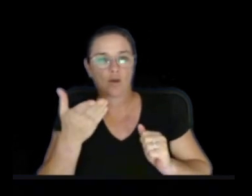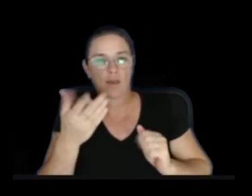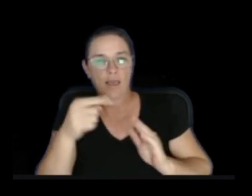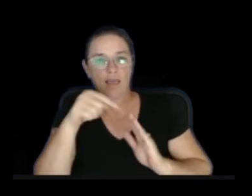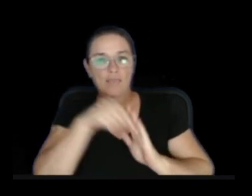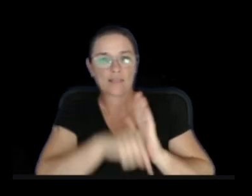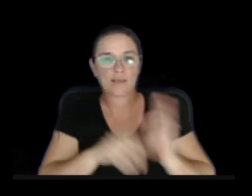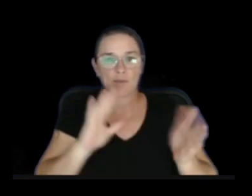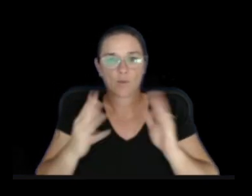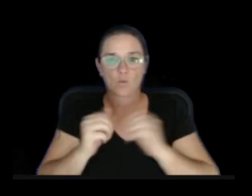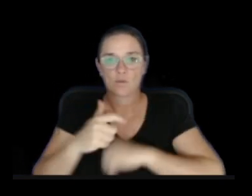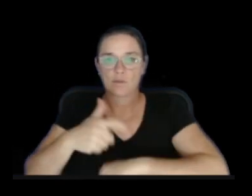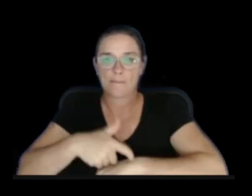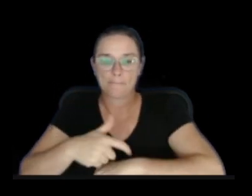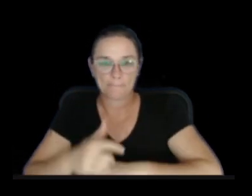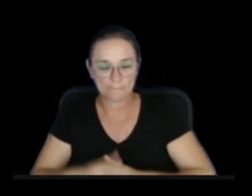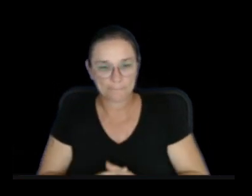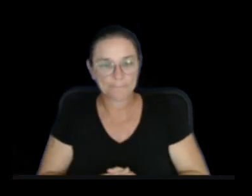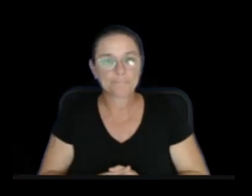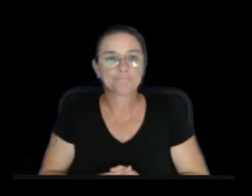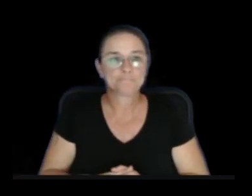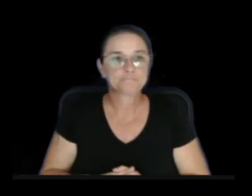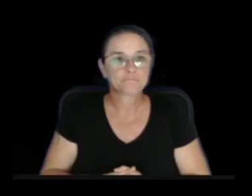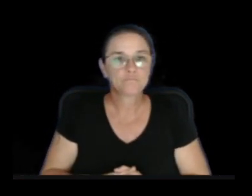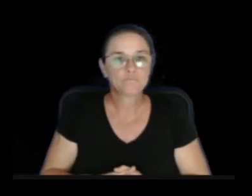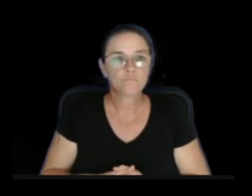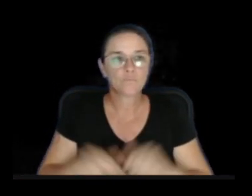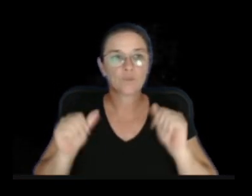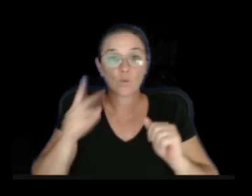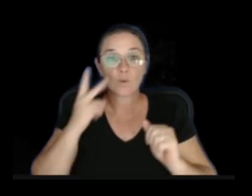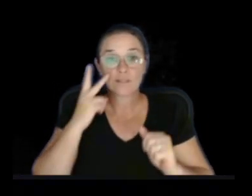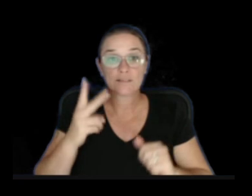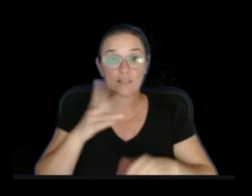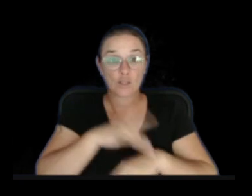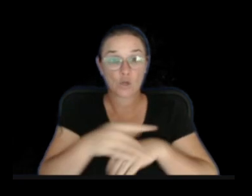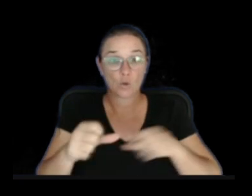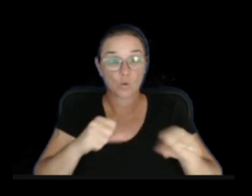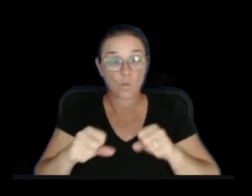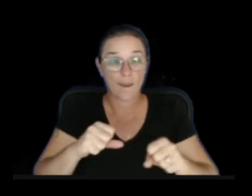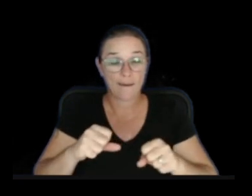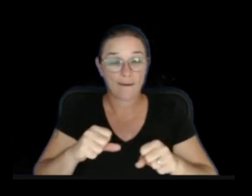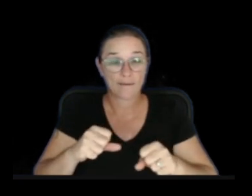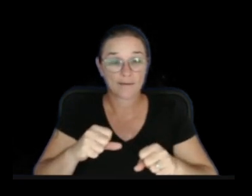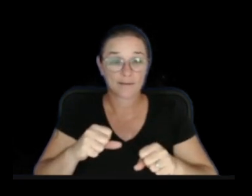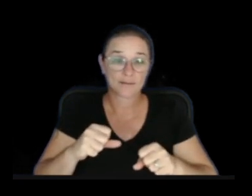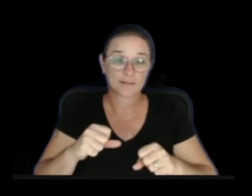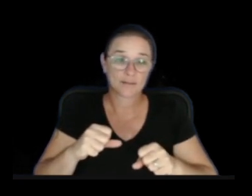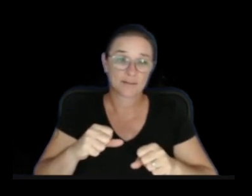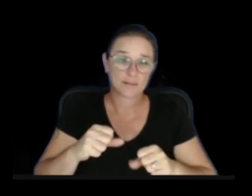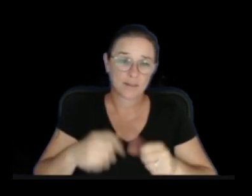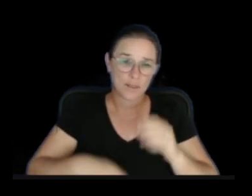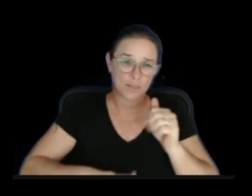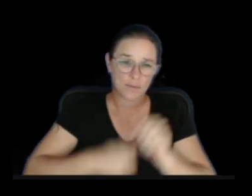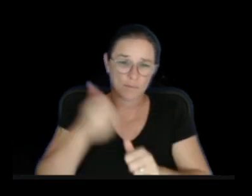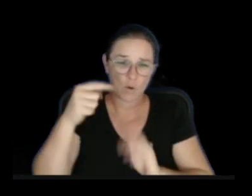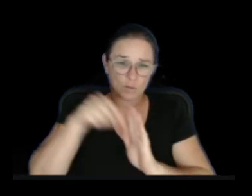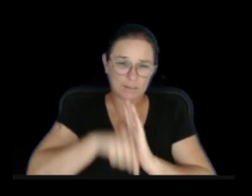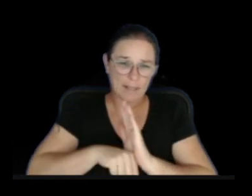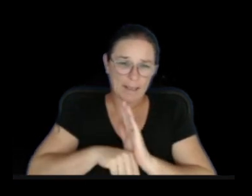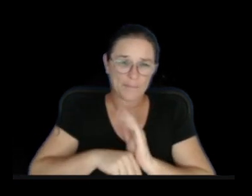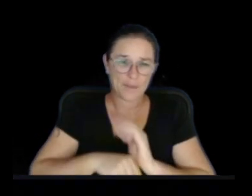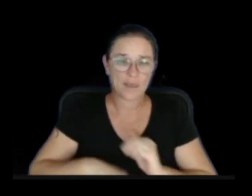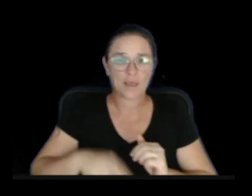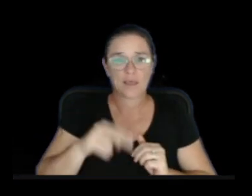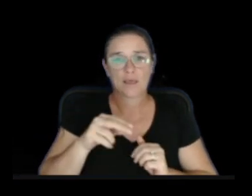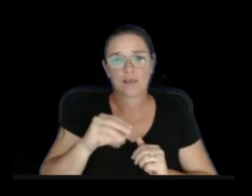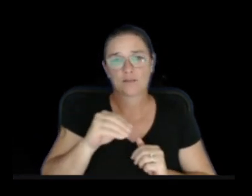time. So you see the earthquakes, the deepest earthquake back in October of 2023